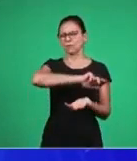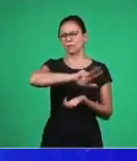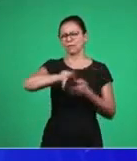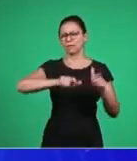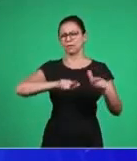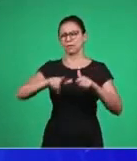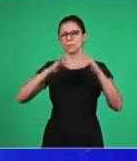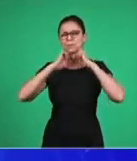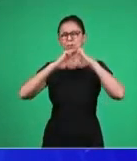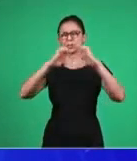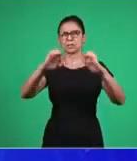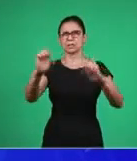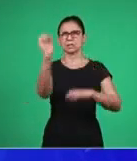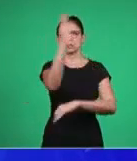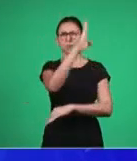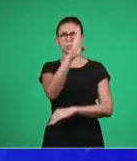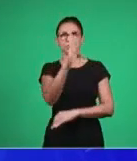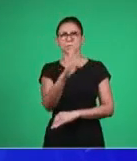in Cariacica.